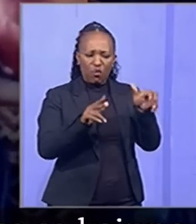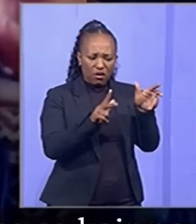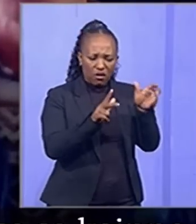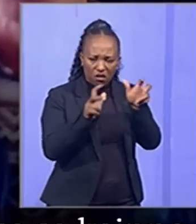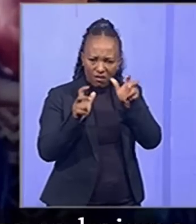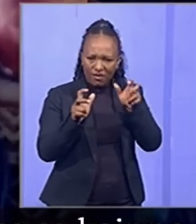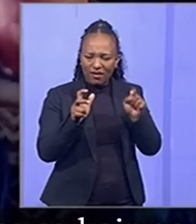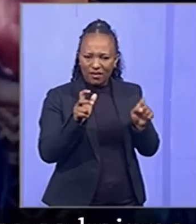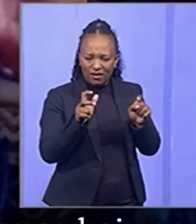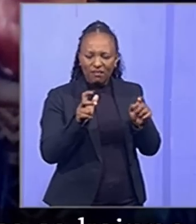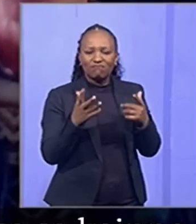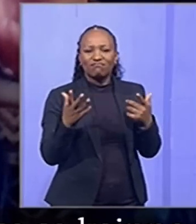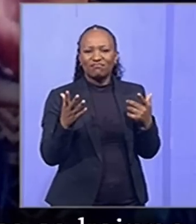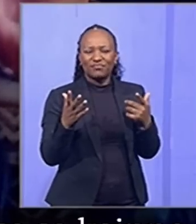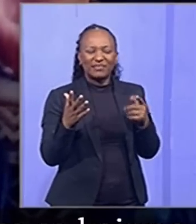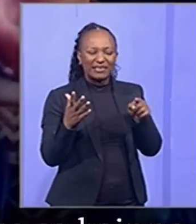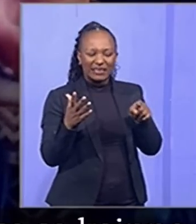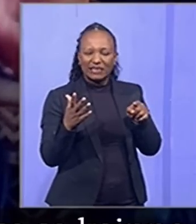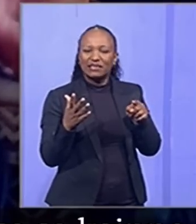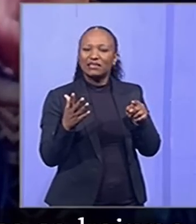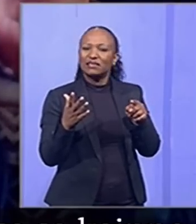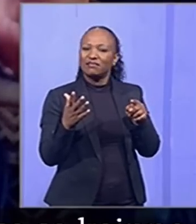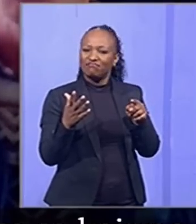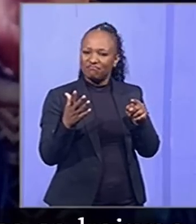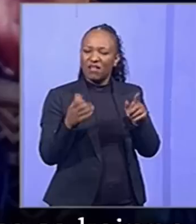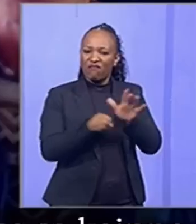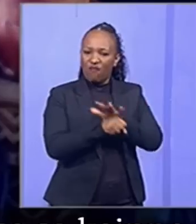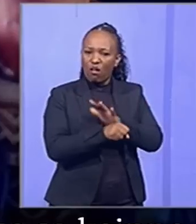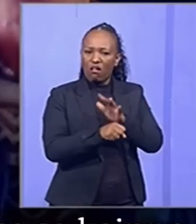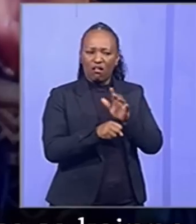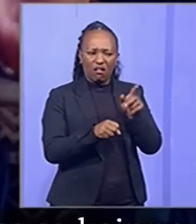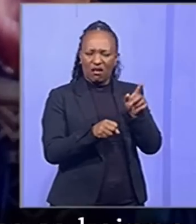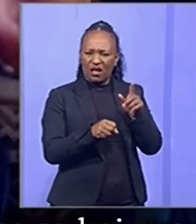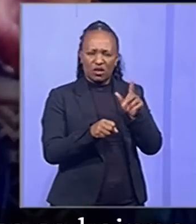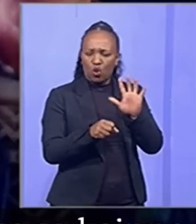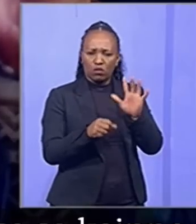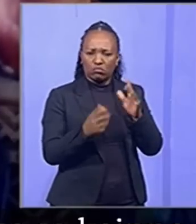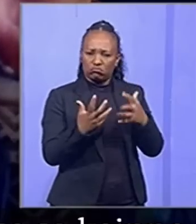it was completely inappropriate that